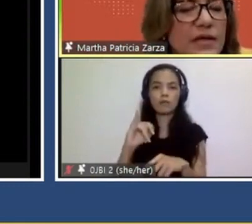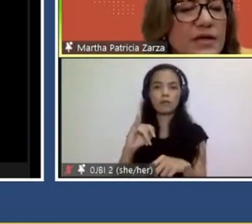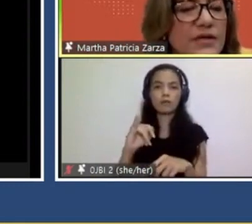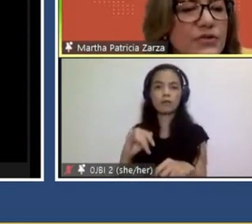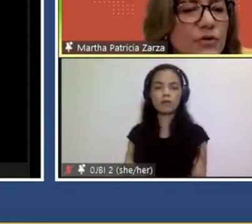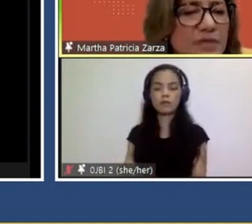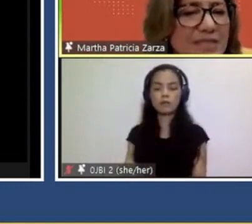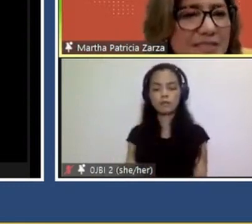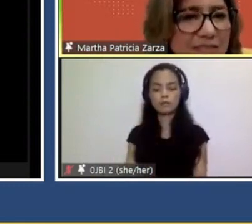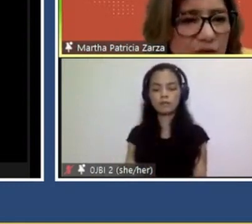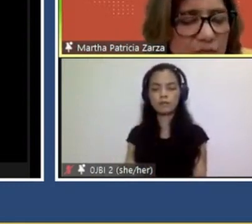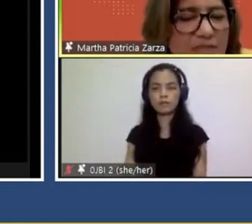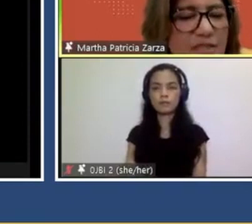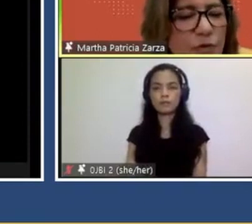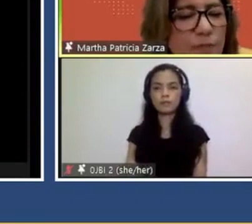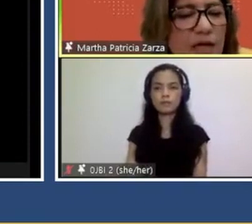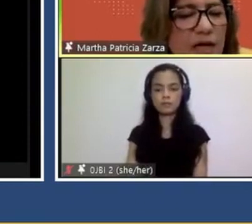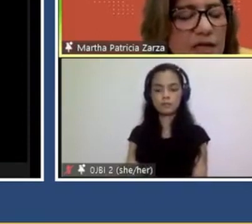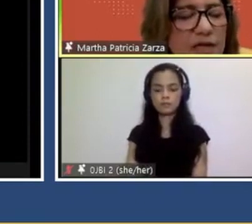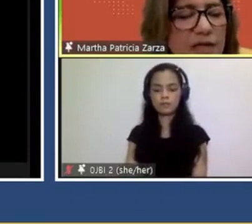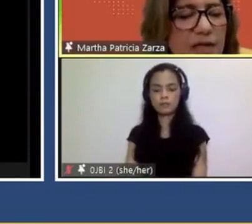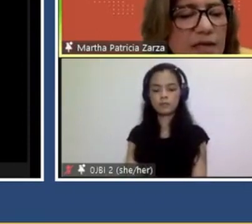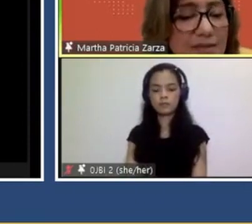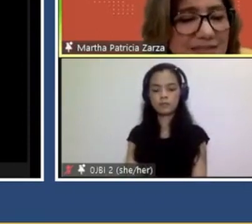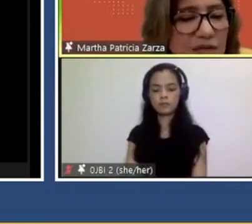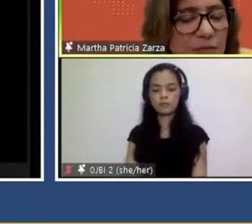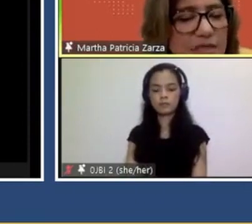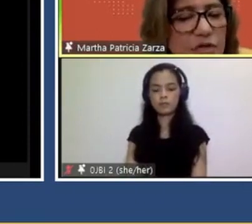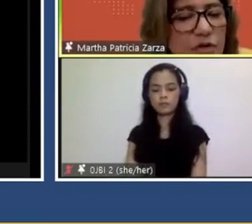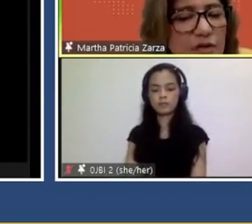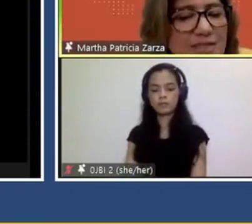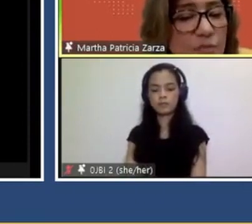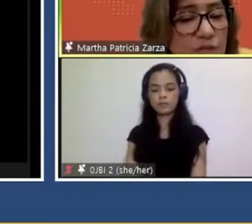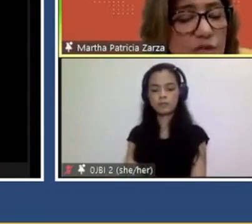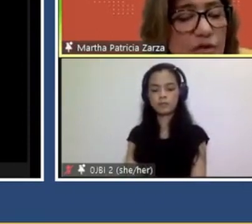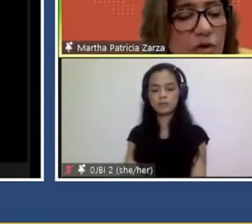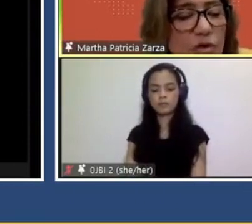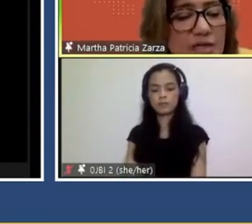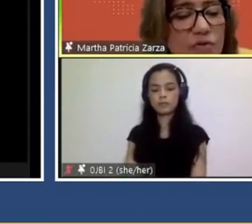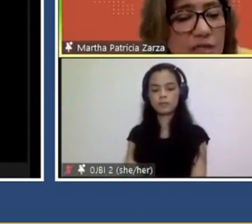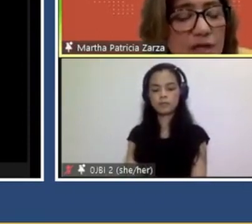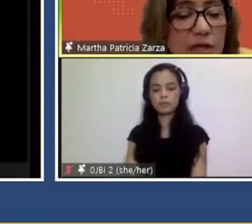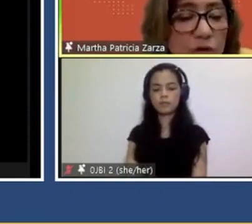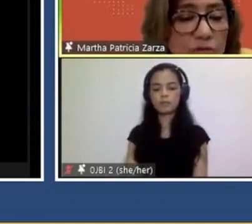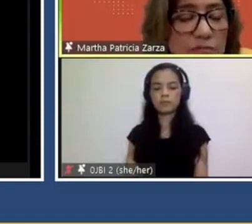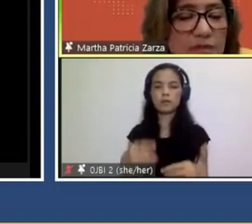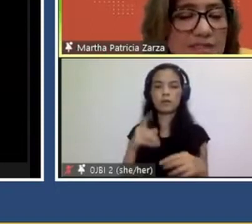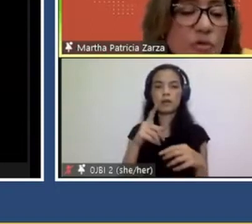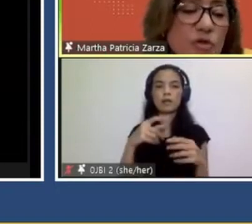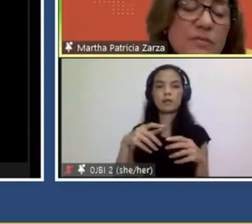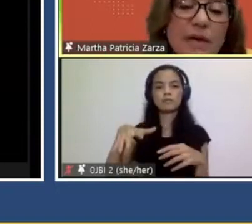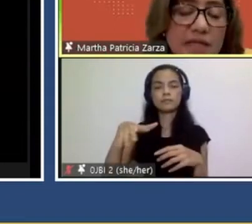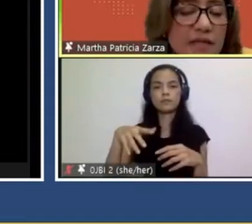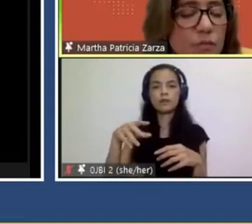building. So this is the state of Mexico, and in the state of Mexico, there is a region called San Jose del Rincón.